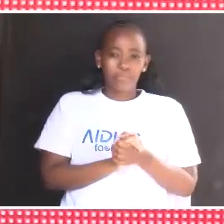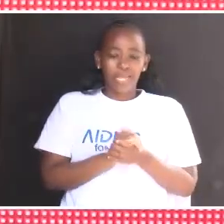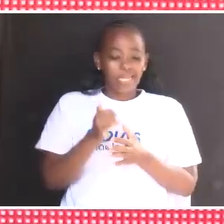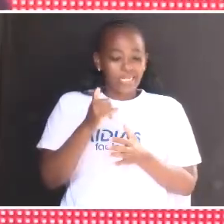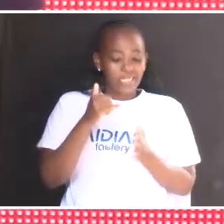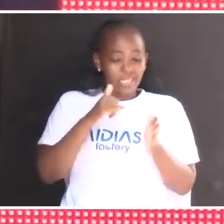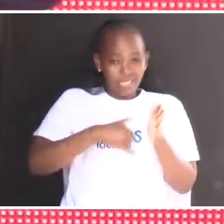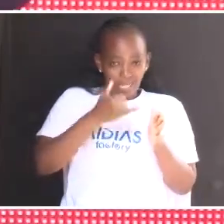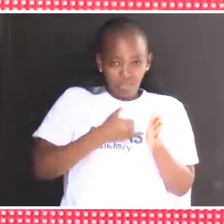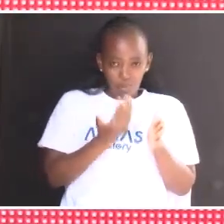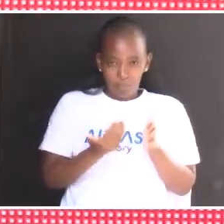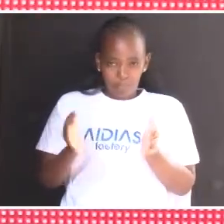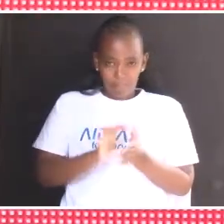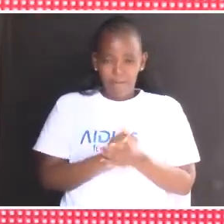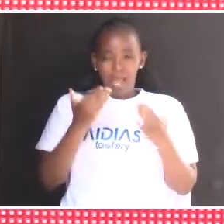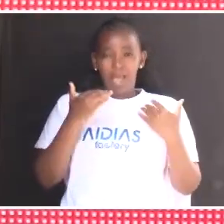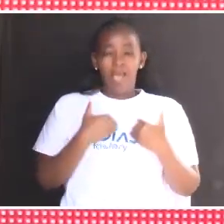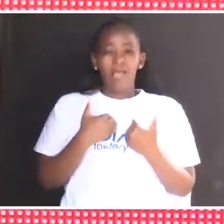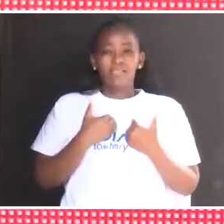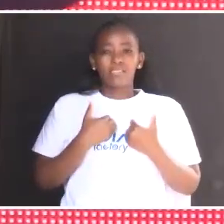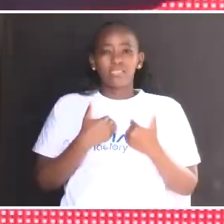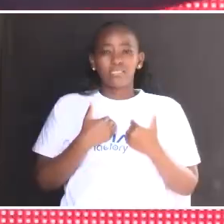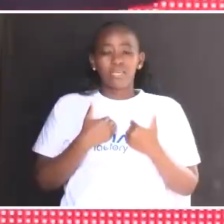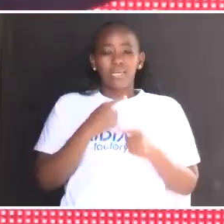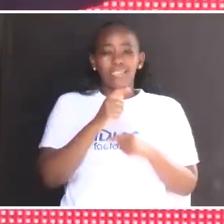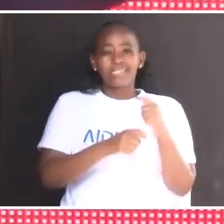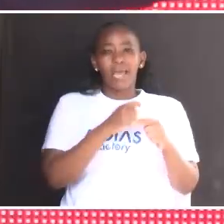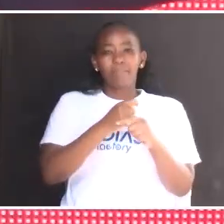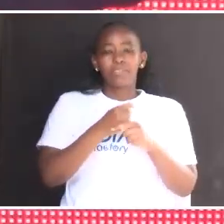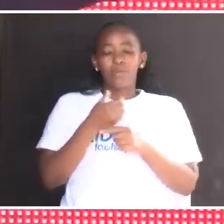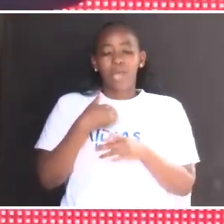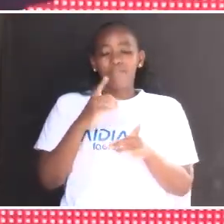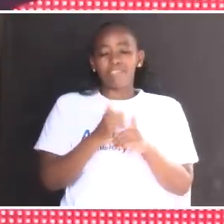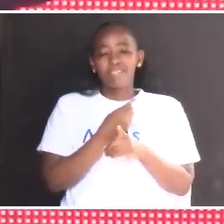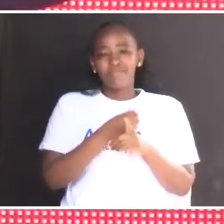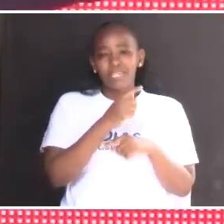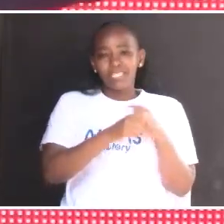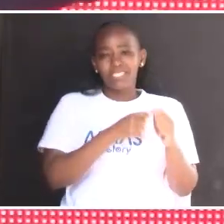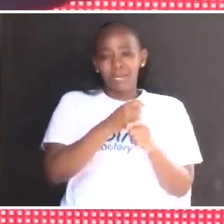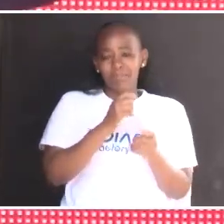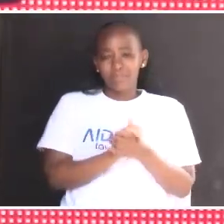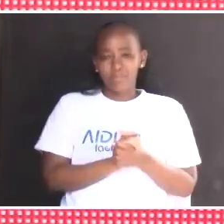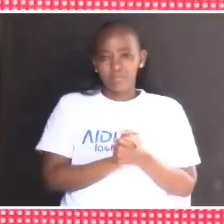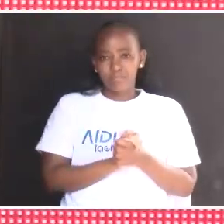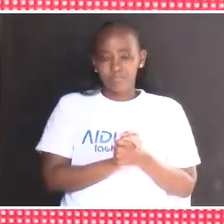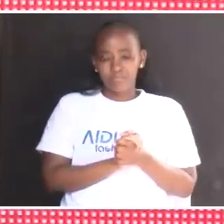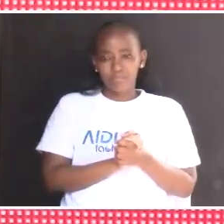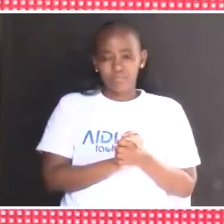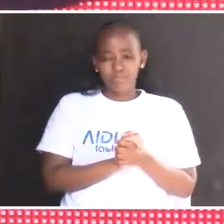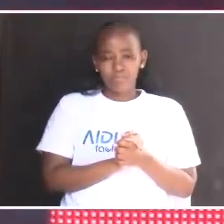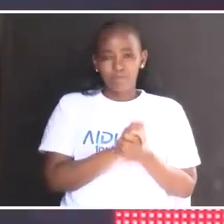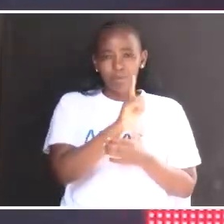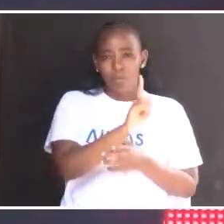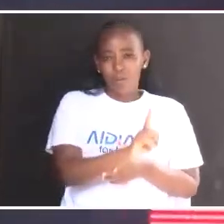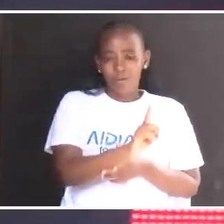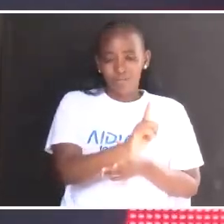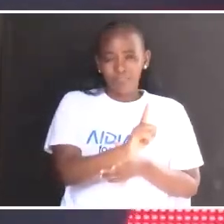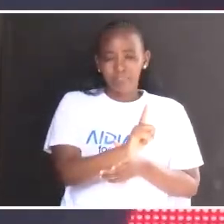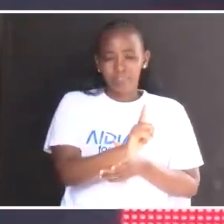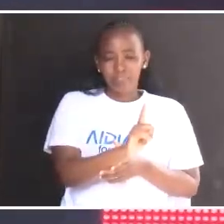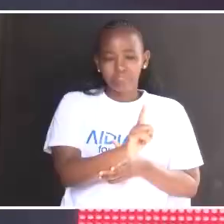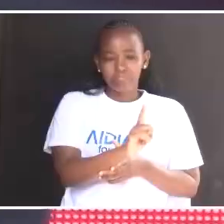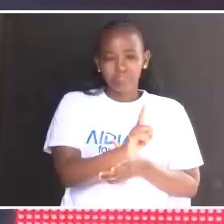industrial property, iko na types. There are several types of industrial property. One of them niyo